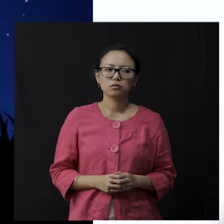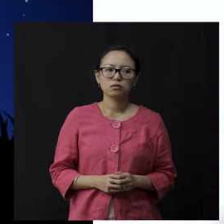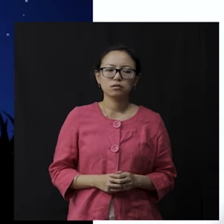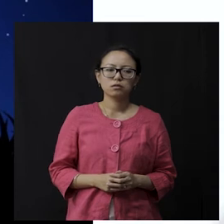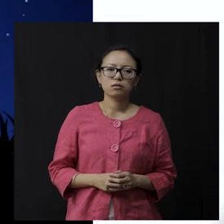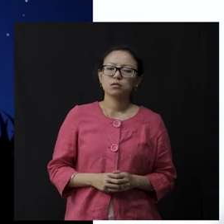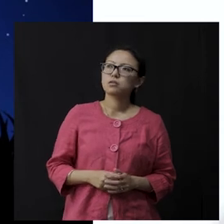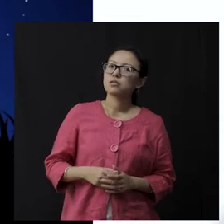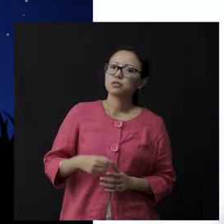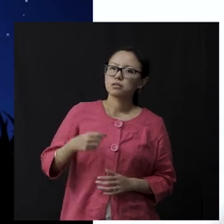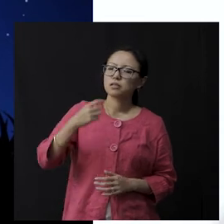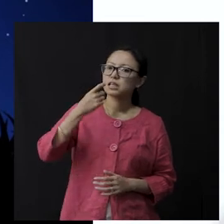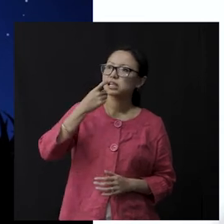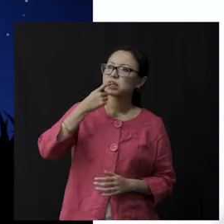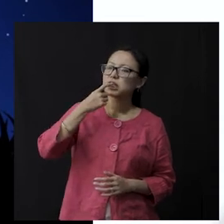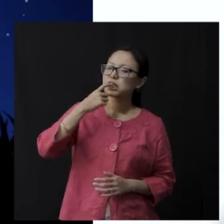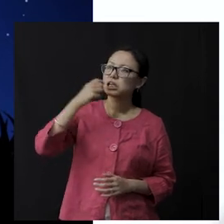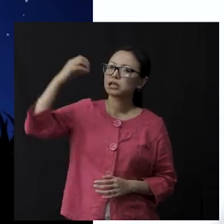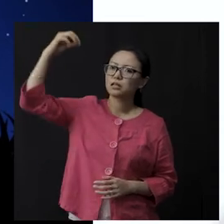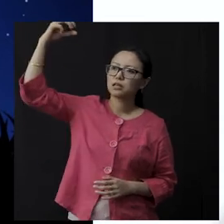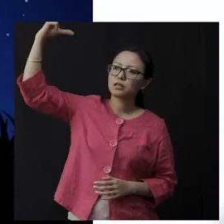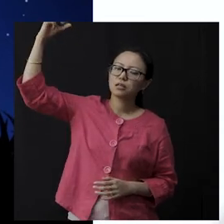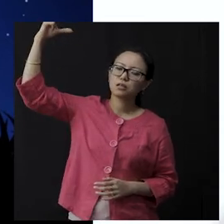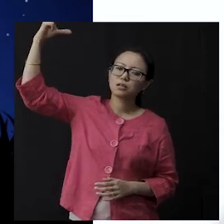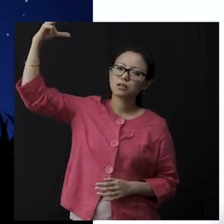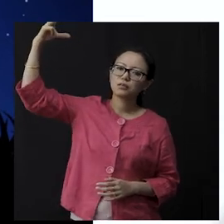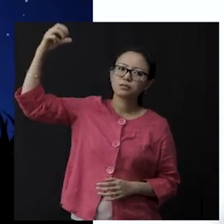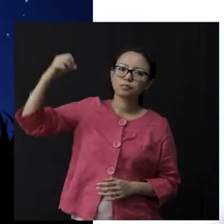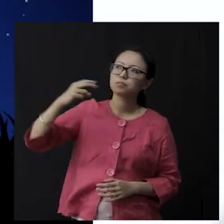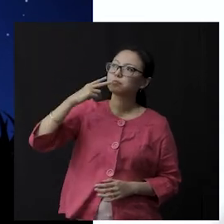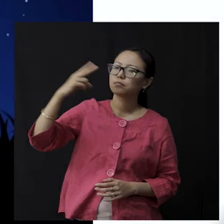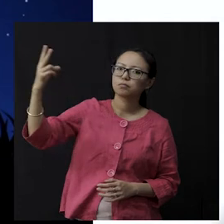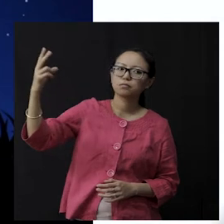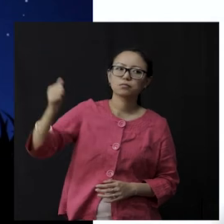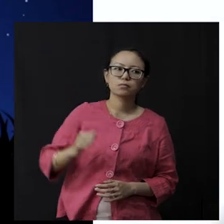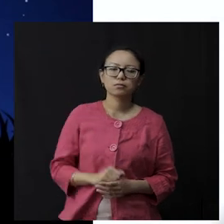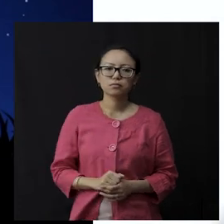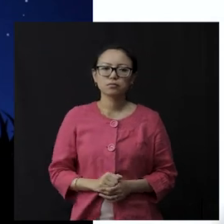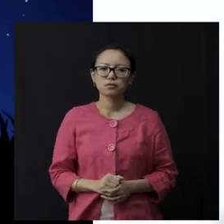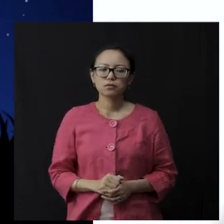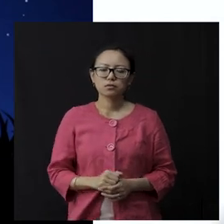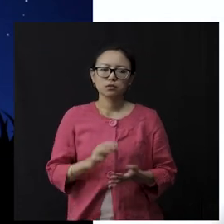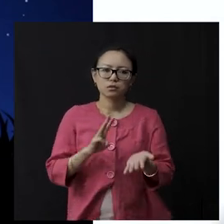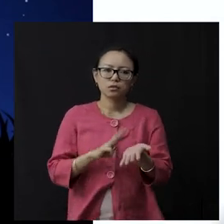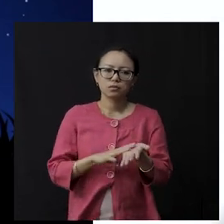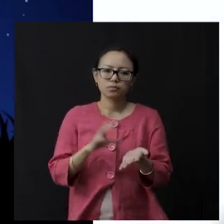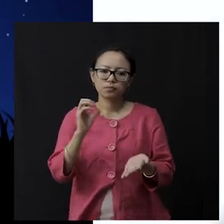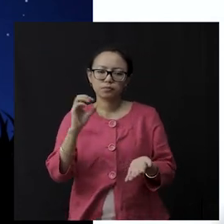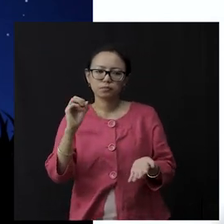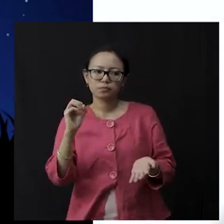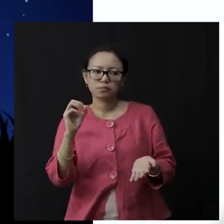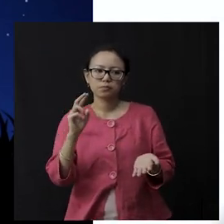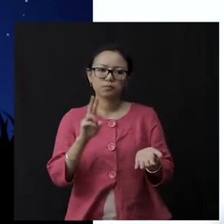is that? What is this, children? Yes, this is the moon.